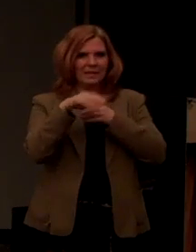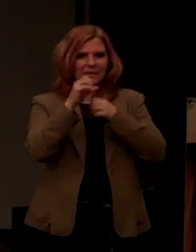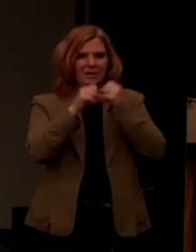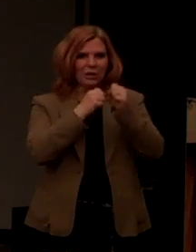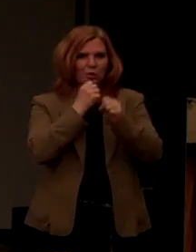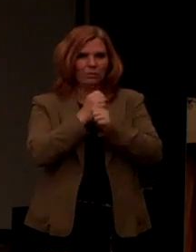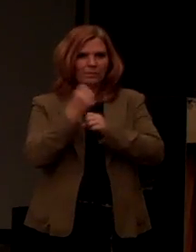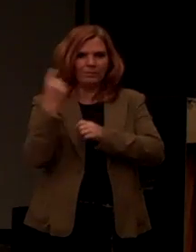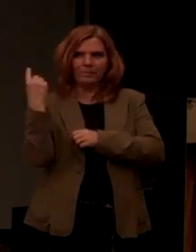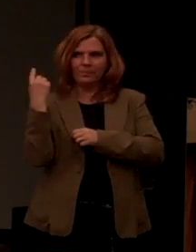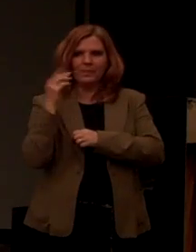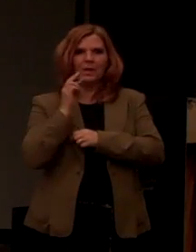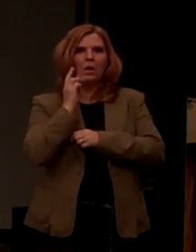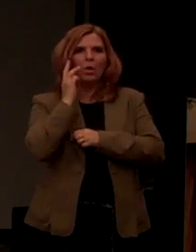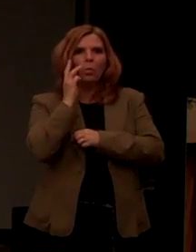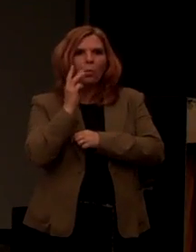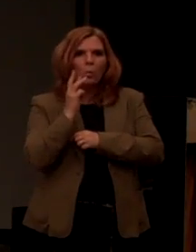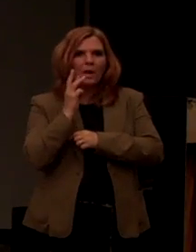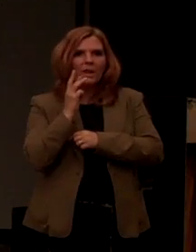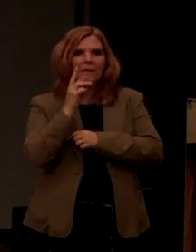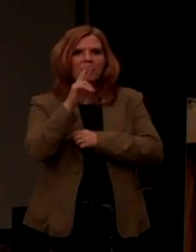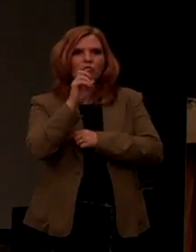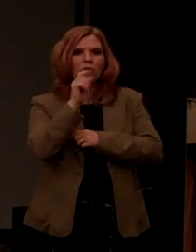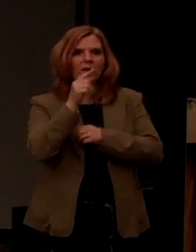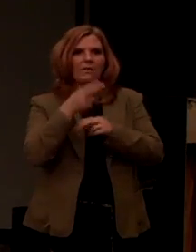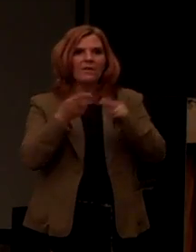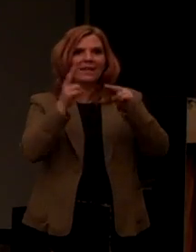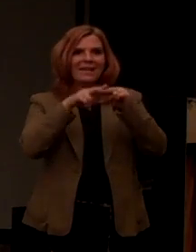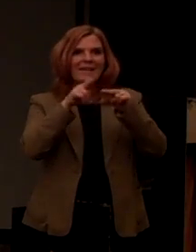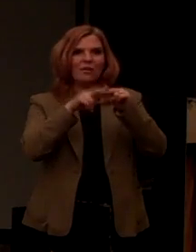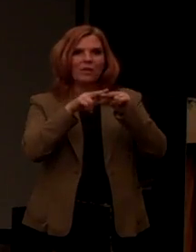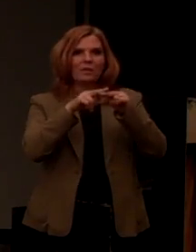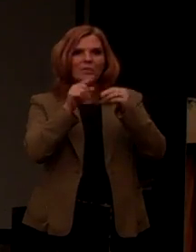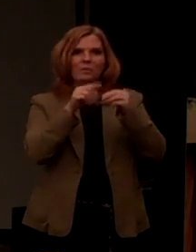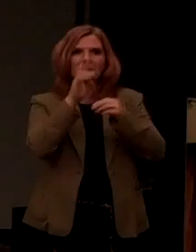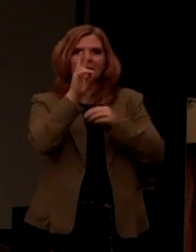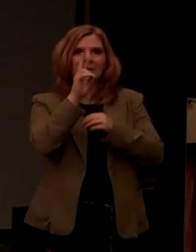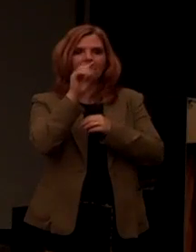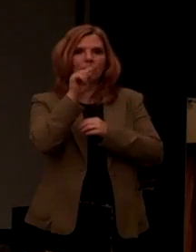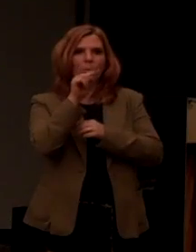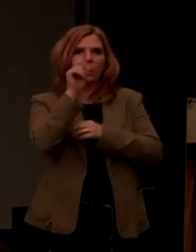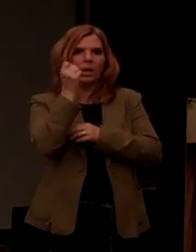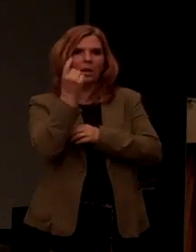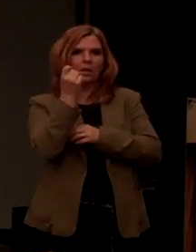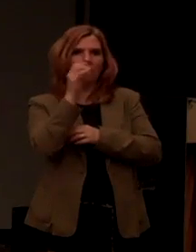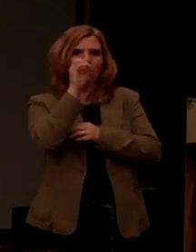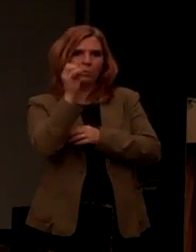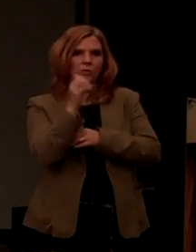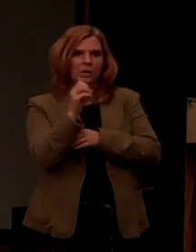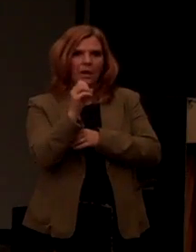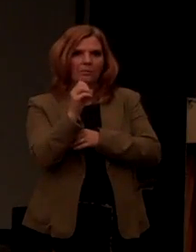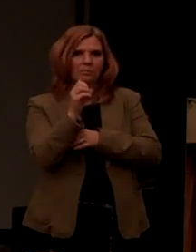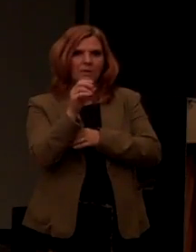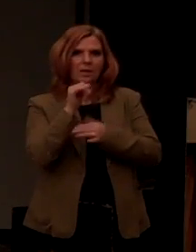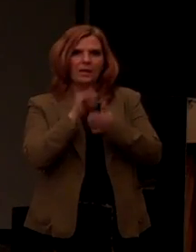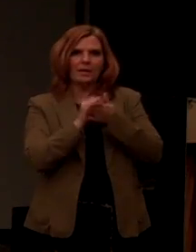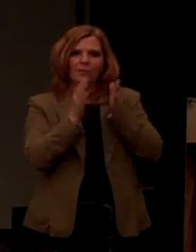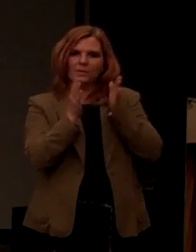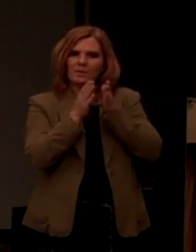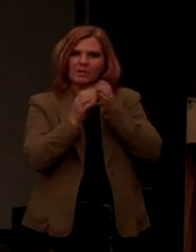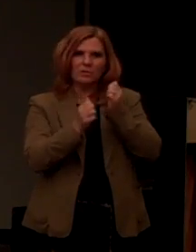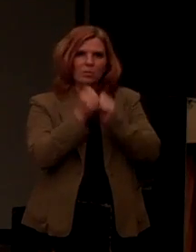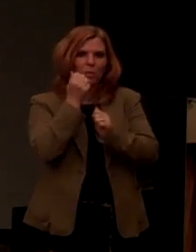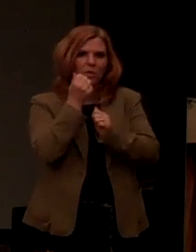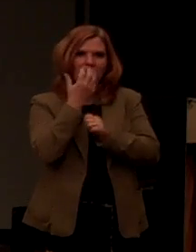year, Wheeling's rate of increase was only 7.11%. That was the smallest